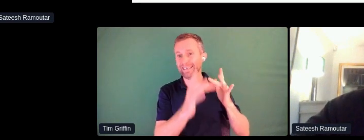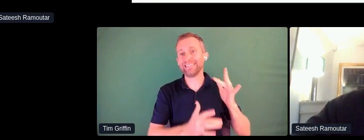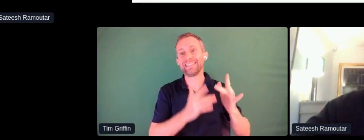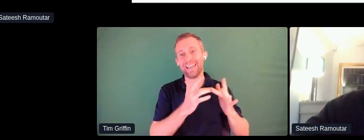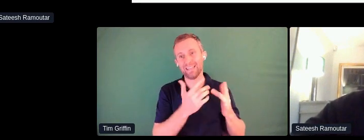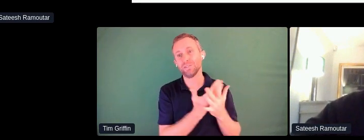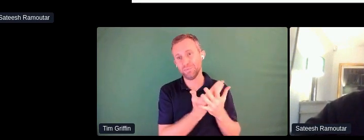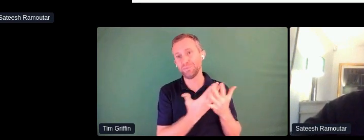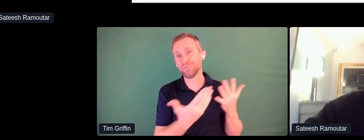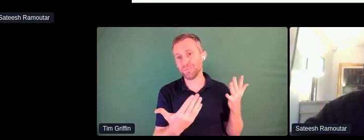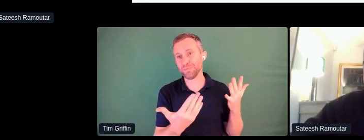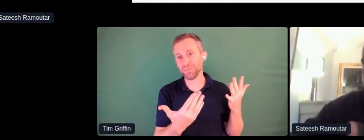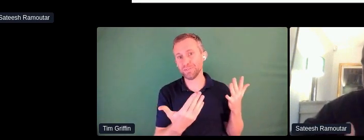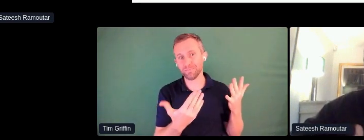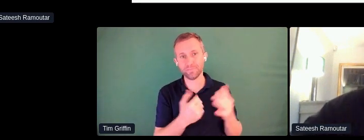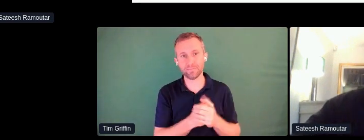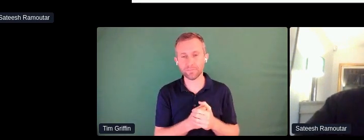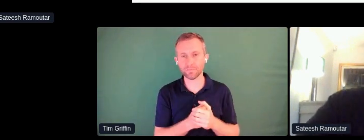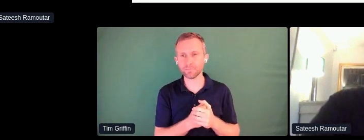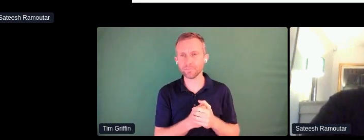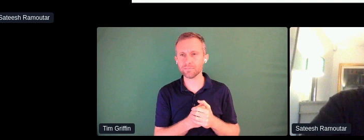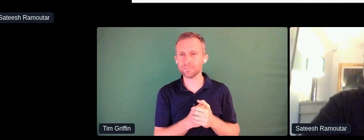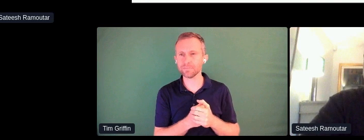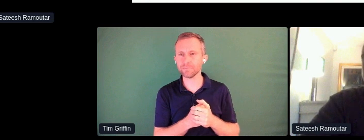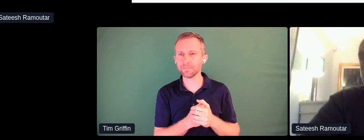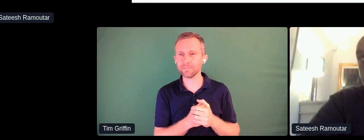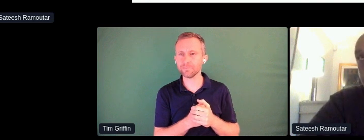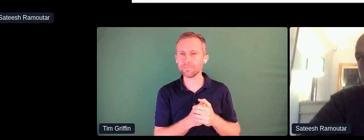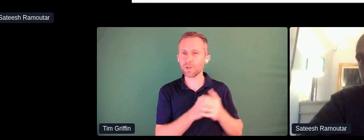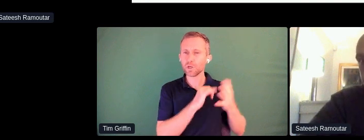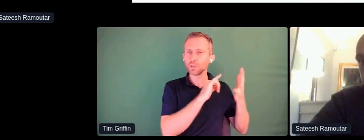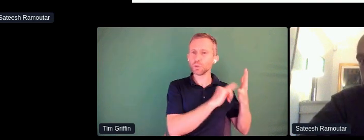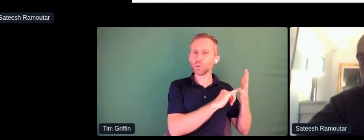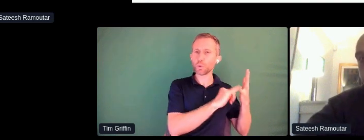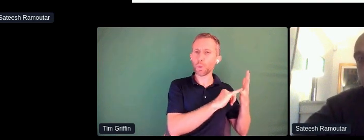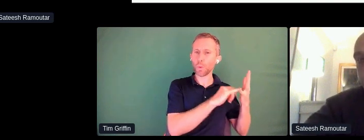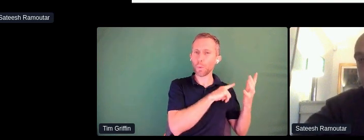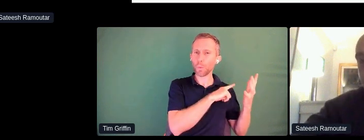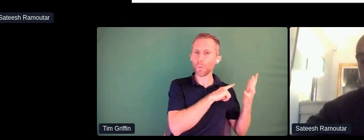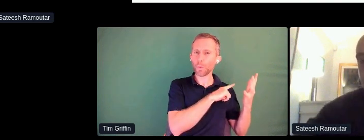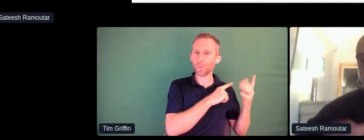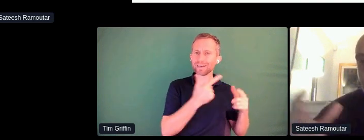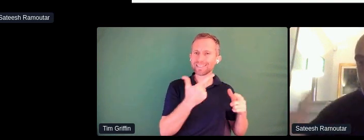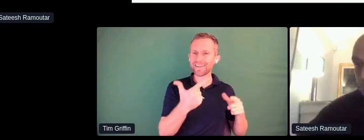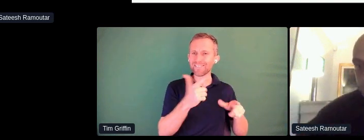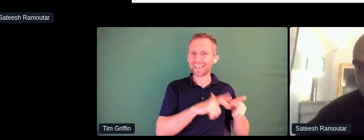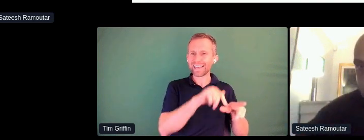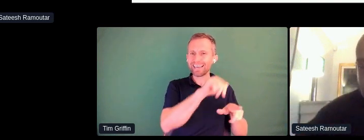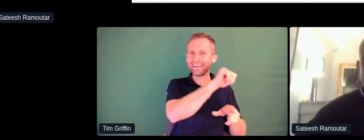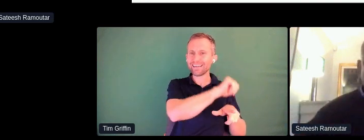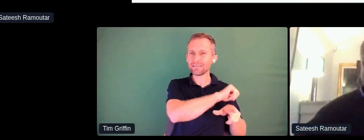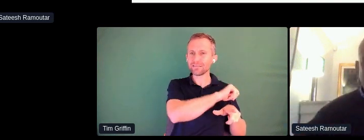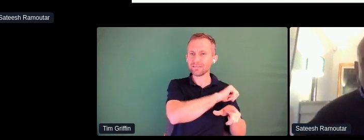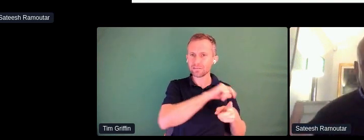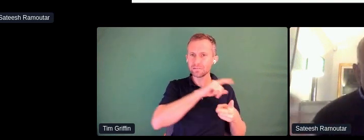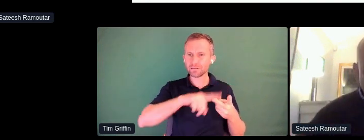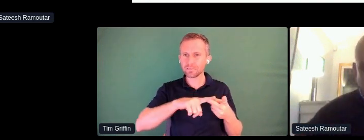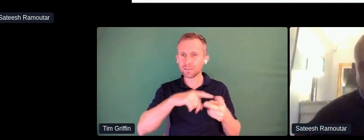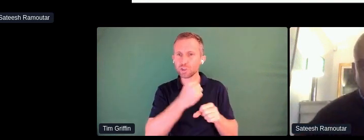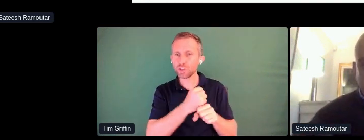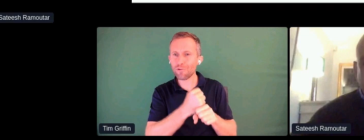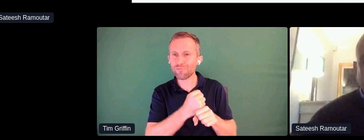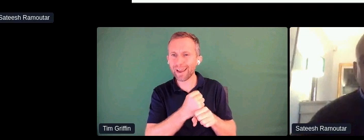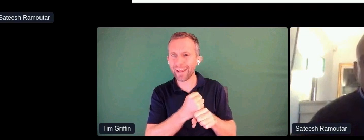So the solution for Jerry is very different than the solution for Suku from 7, 8 years ago. Jerry has a Wi-Fi connection, very